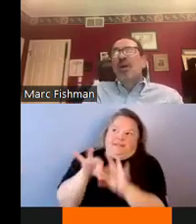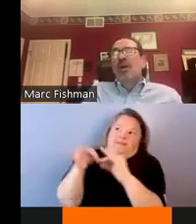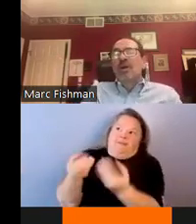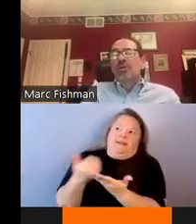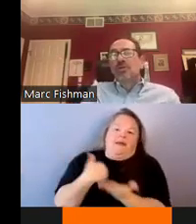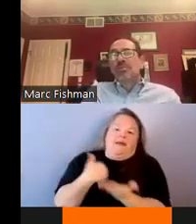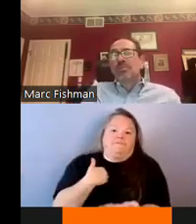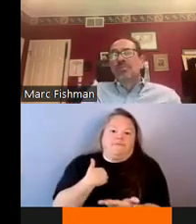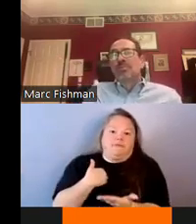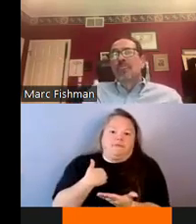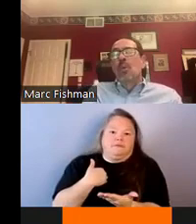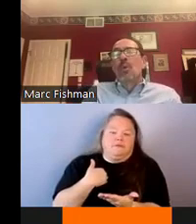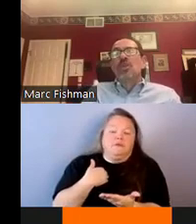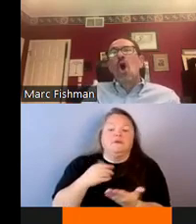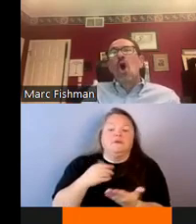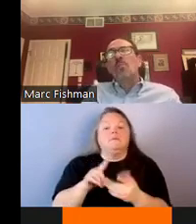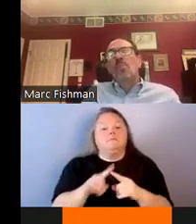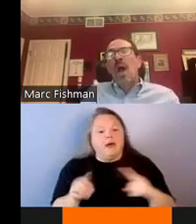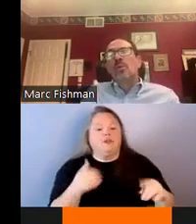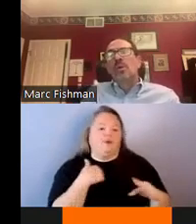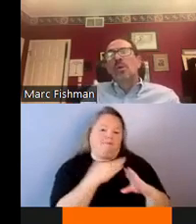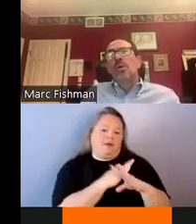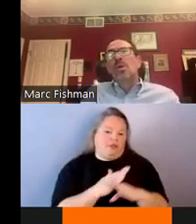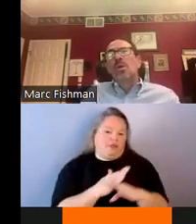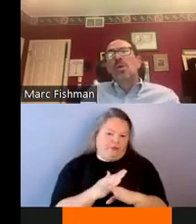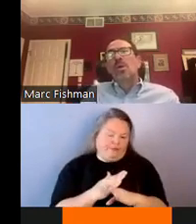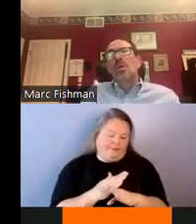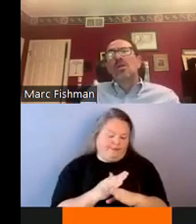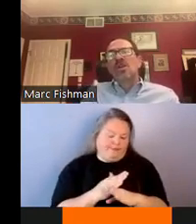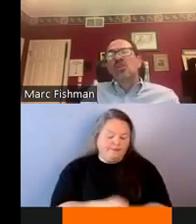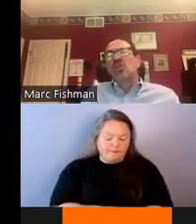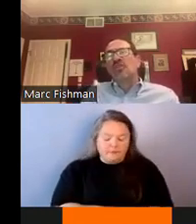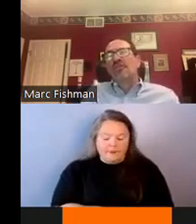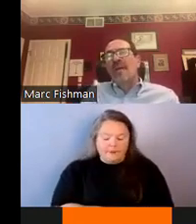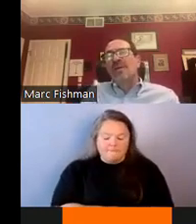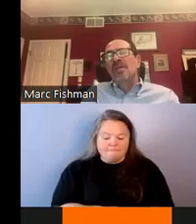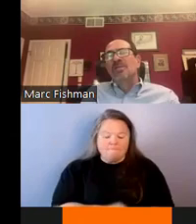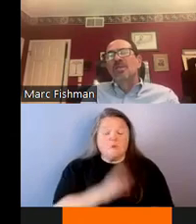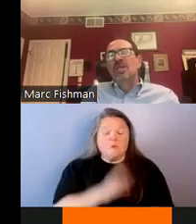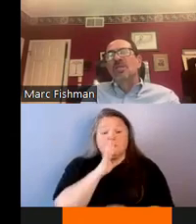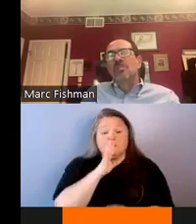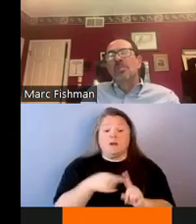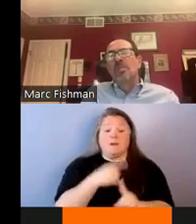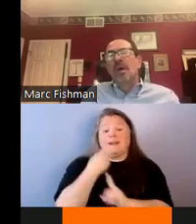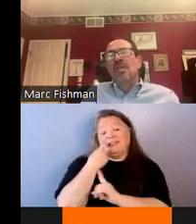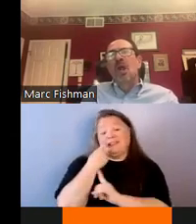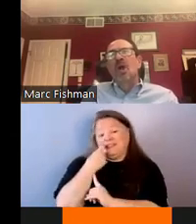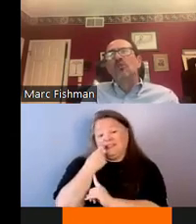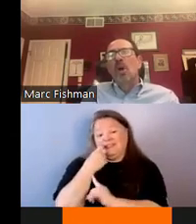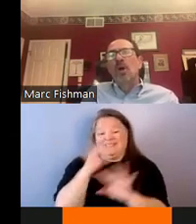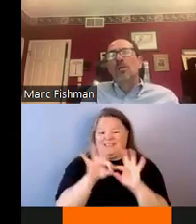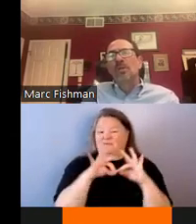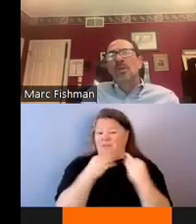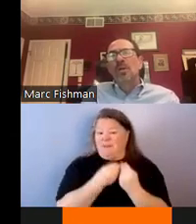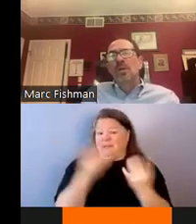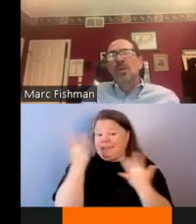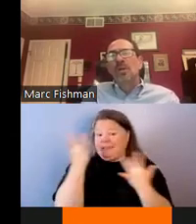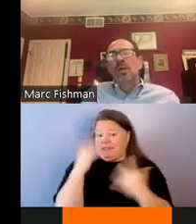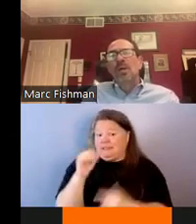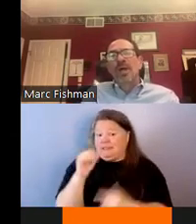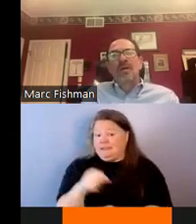But there's barriers. We talk about addiction as a family disease, but in large